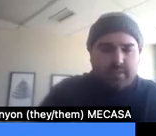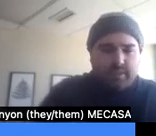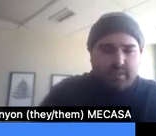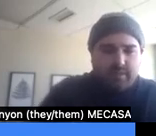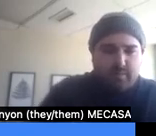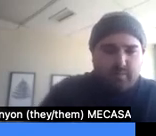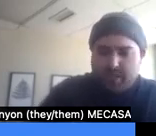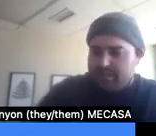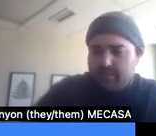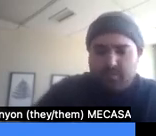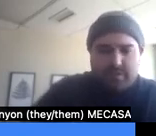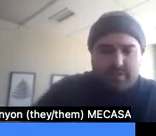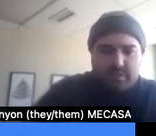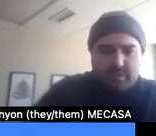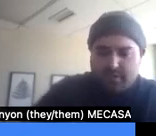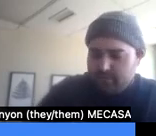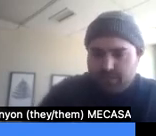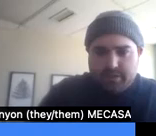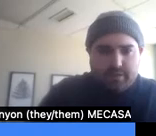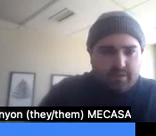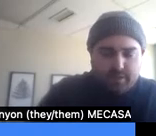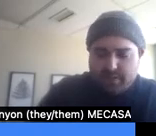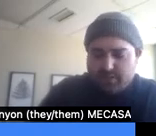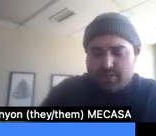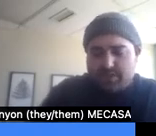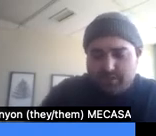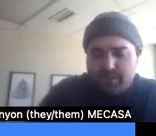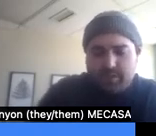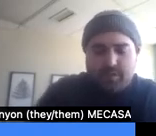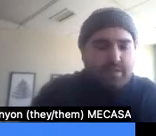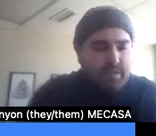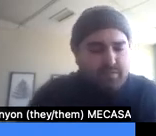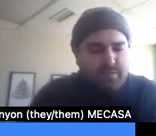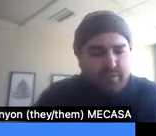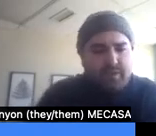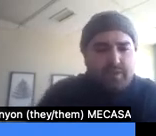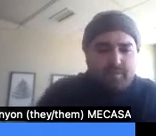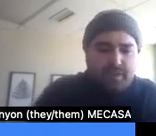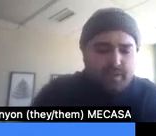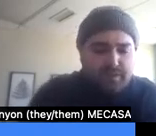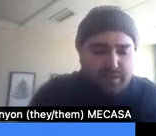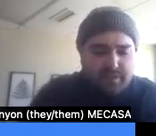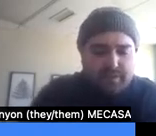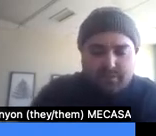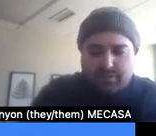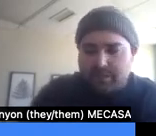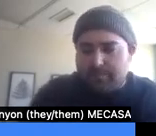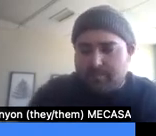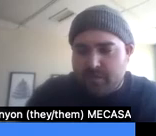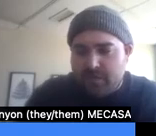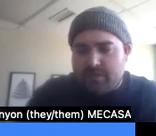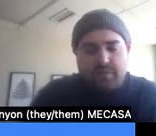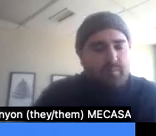talking. But I'm going to start with doing an introduction about myself and about the Maine Coalition Against Sexual